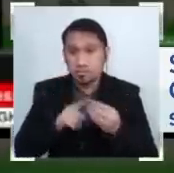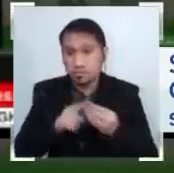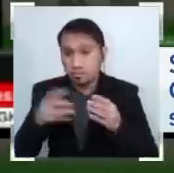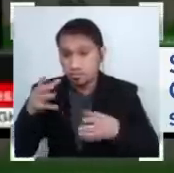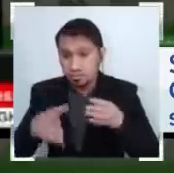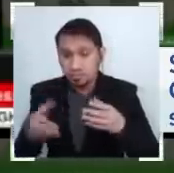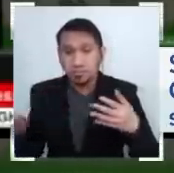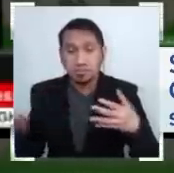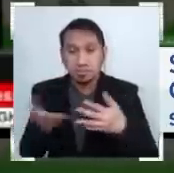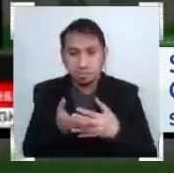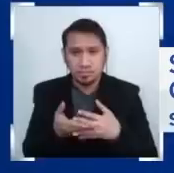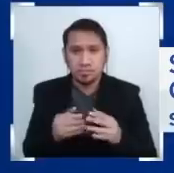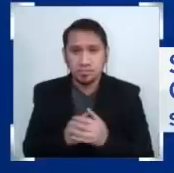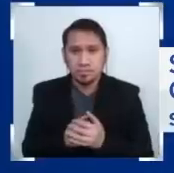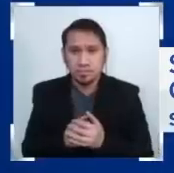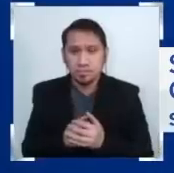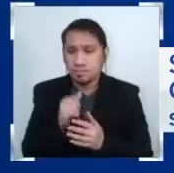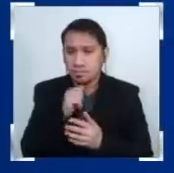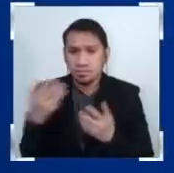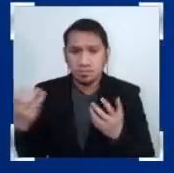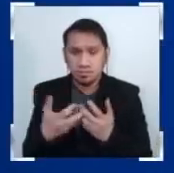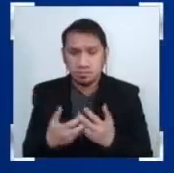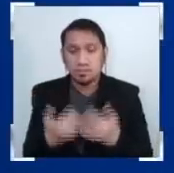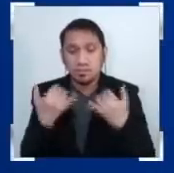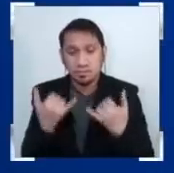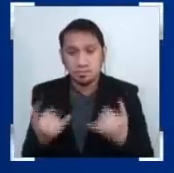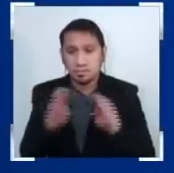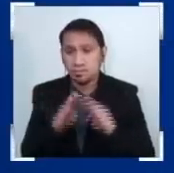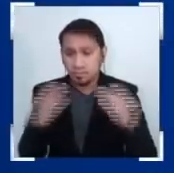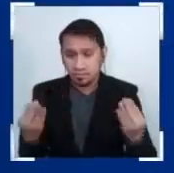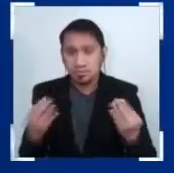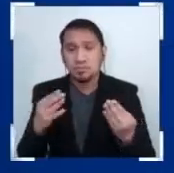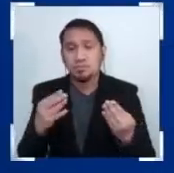thereafter does not match. We're open for any inquiry so that we can thresh out